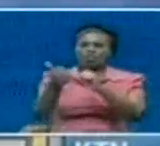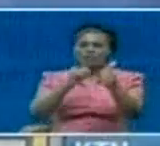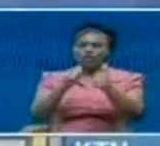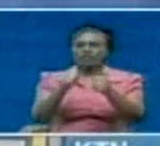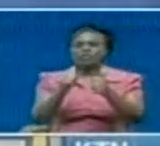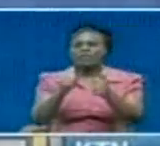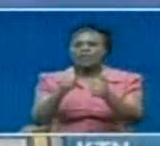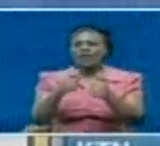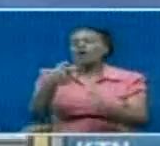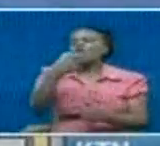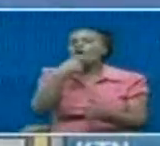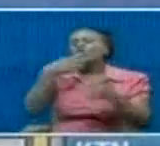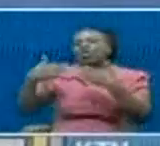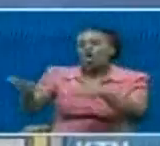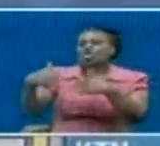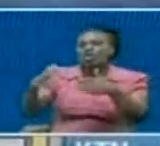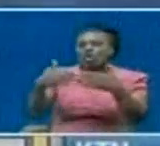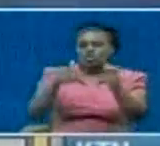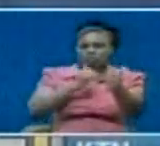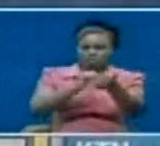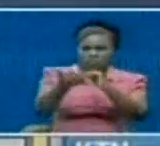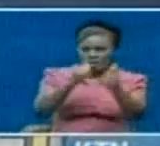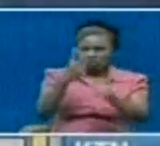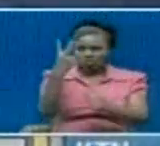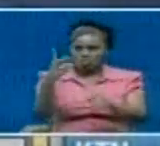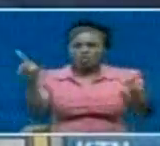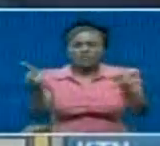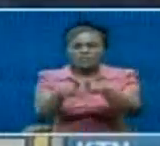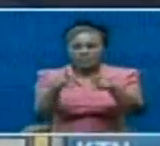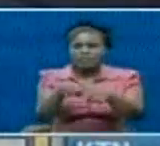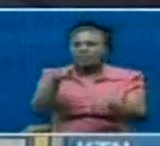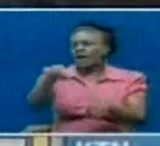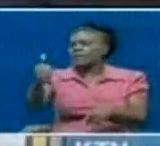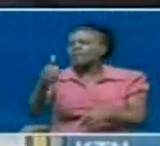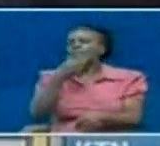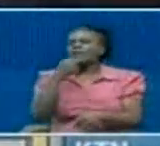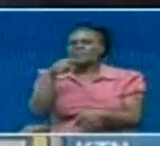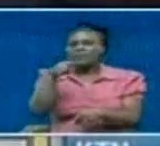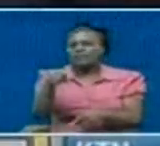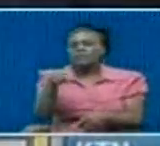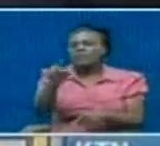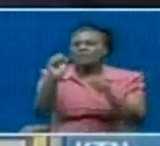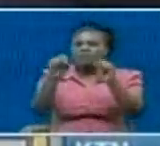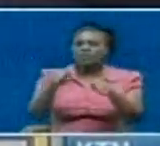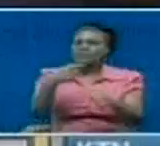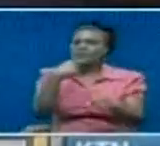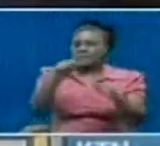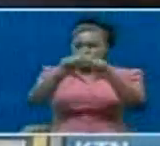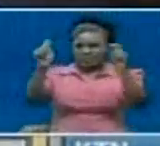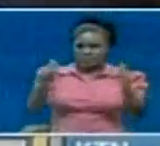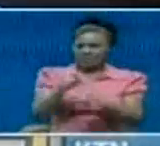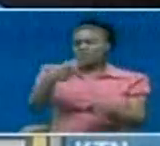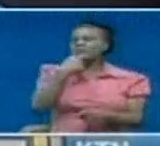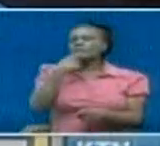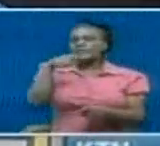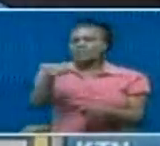Championships. Kogalo lost their opening two matches, but in the eyes of the midfield maestro Collins Gattuso Okoth, who made a return to the club, Kogalo